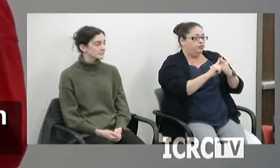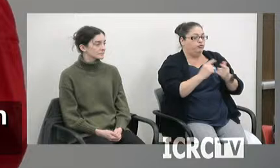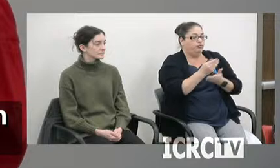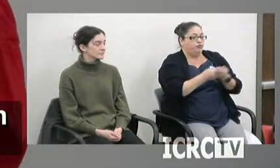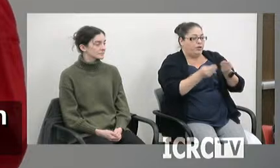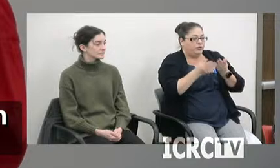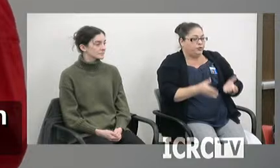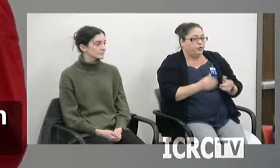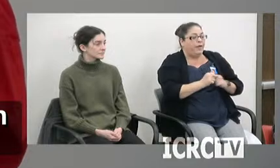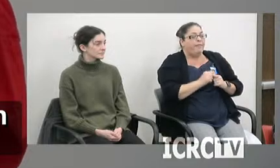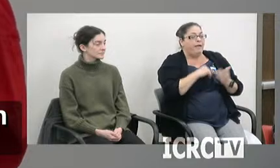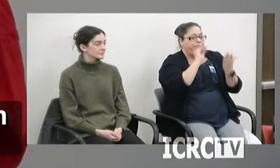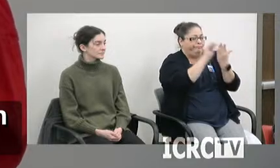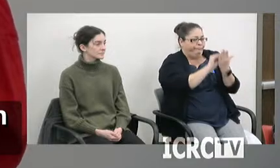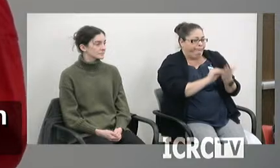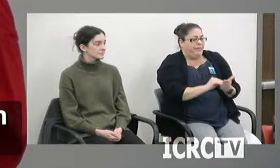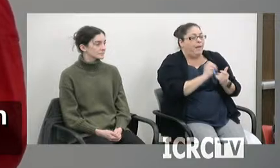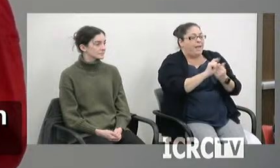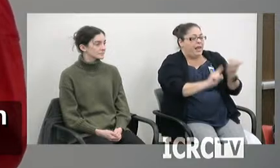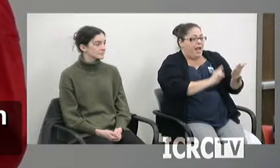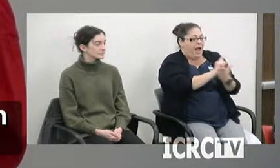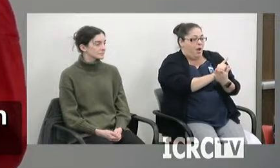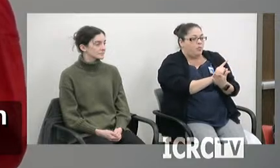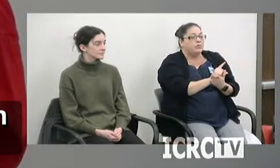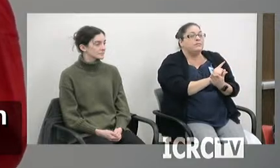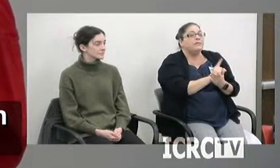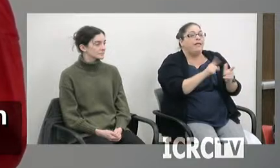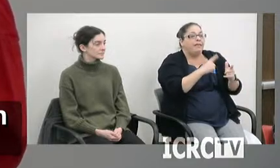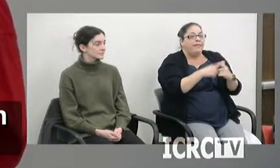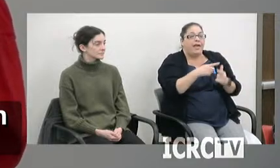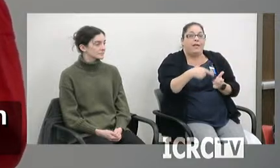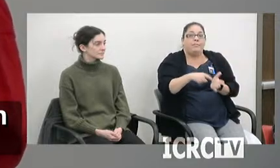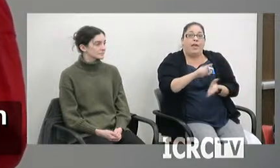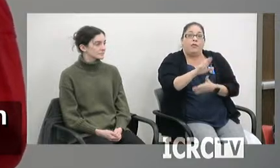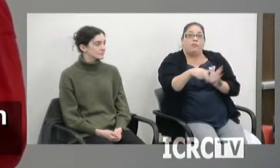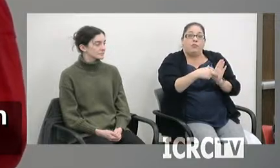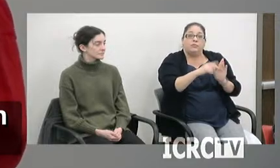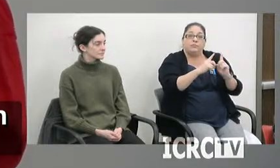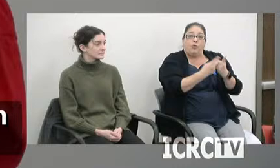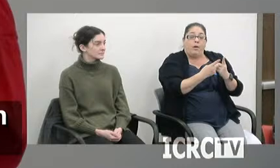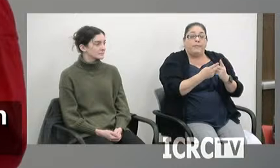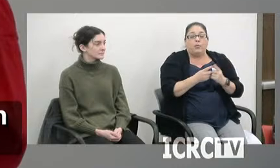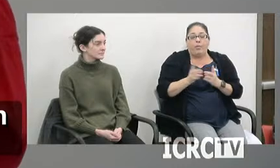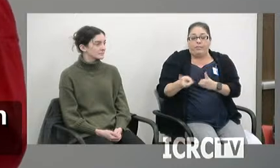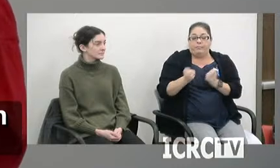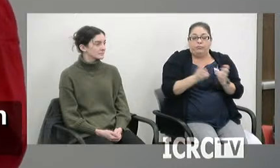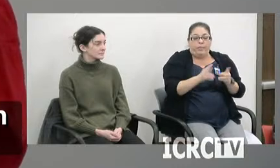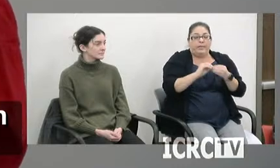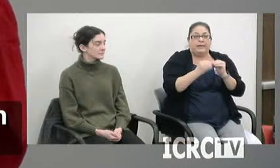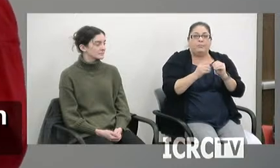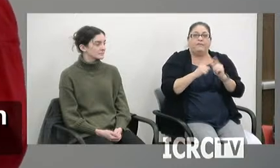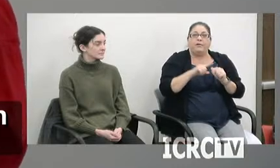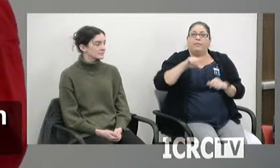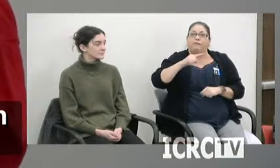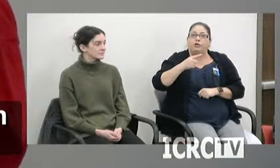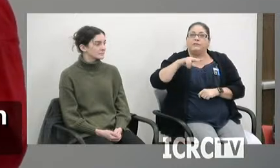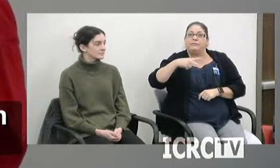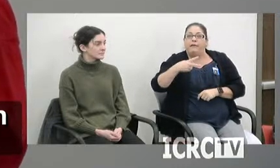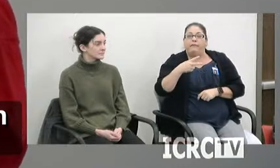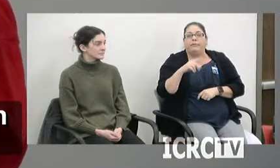they've accumulated, then payroll pulls from that spreadsheet and pays on the first or second pay of the